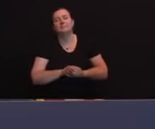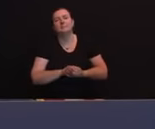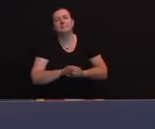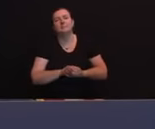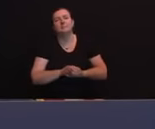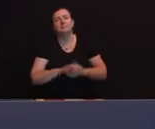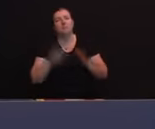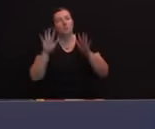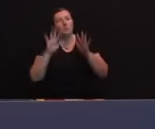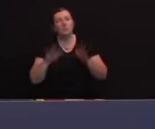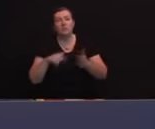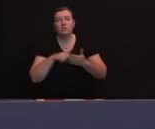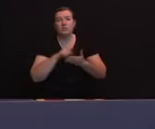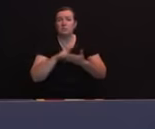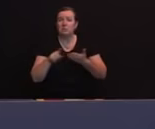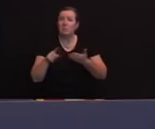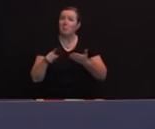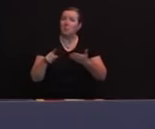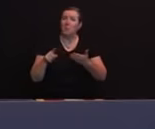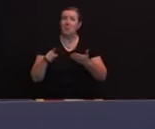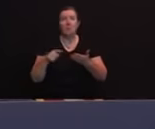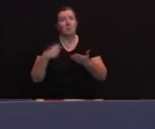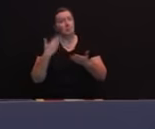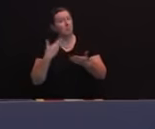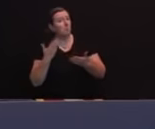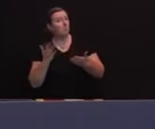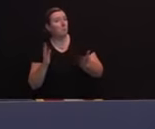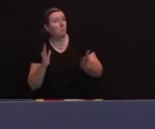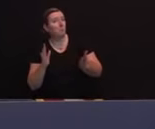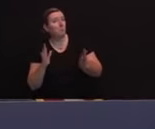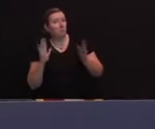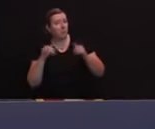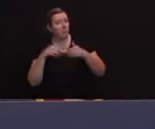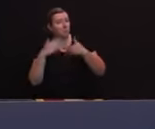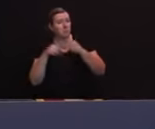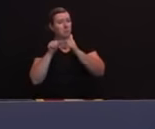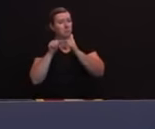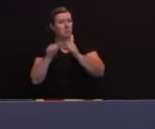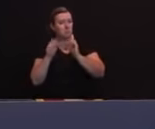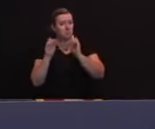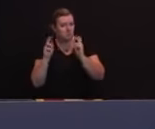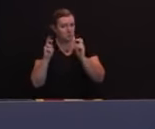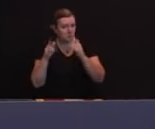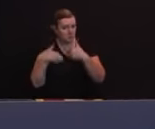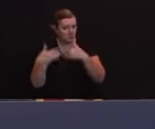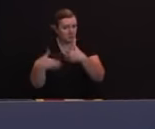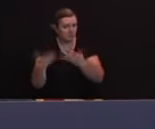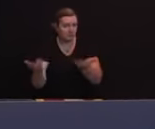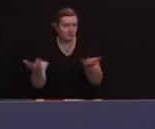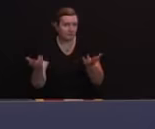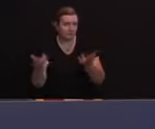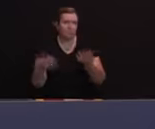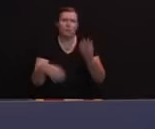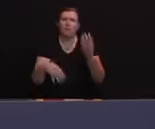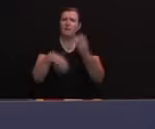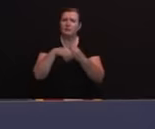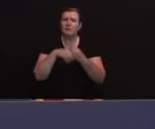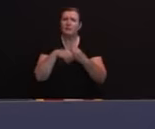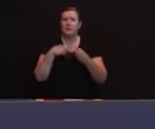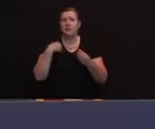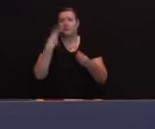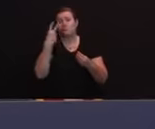does look fairly mild, and we hope it continues that way. And if I can just add my two cents on